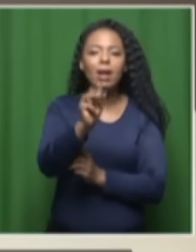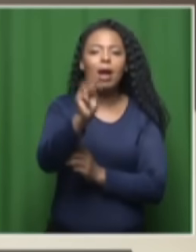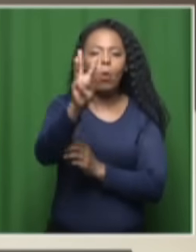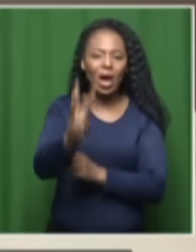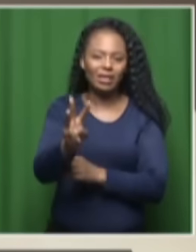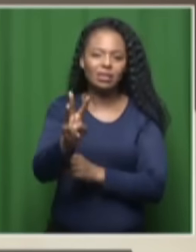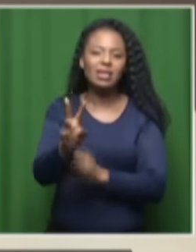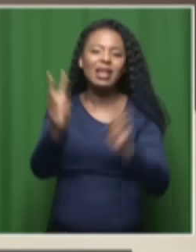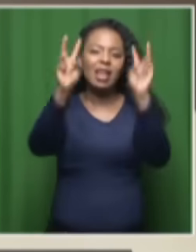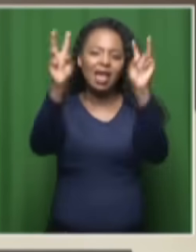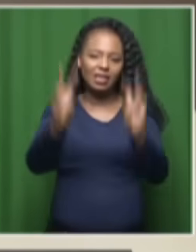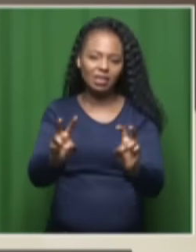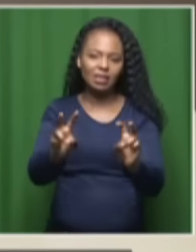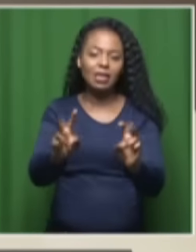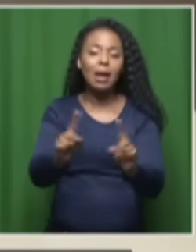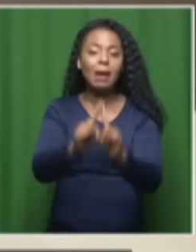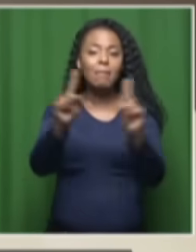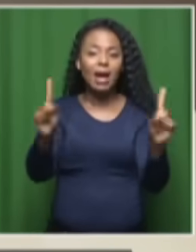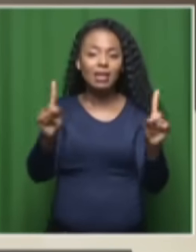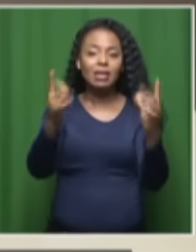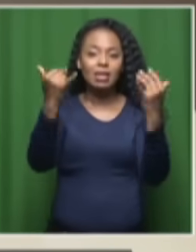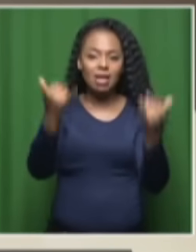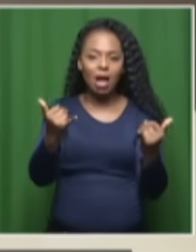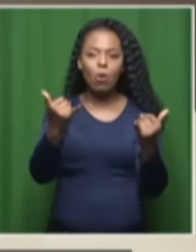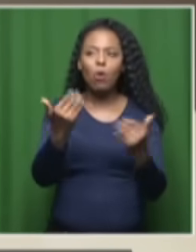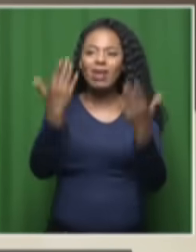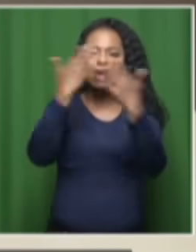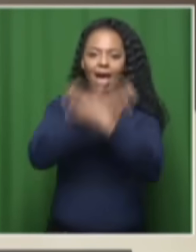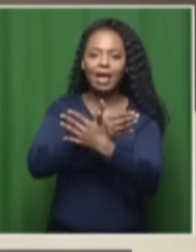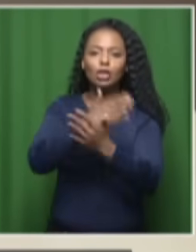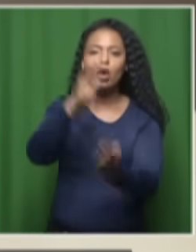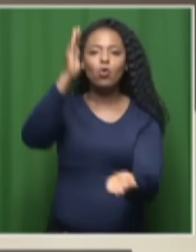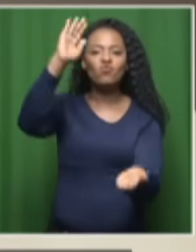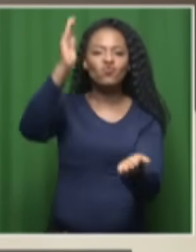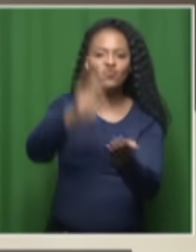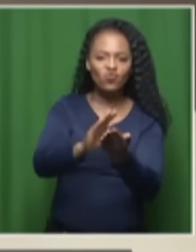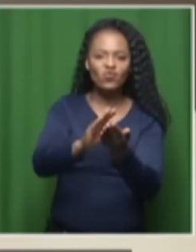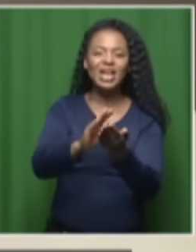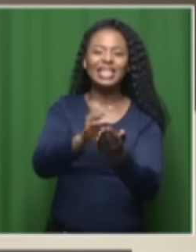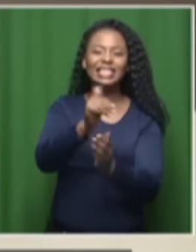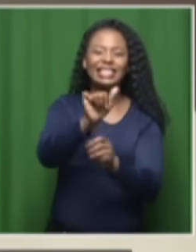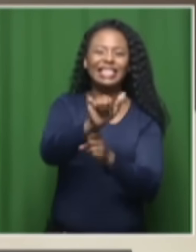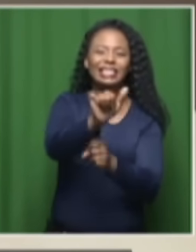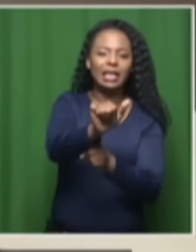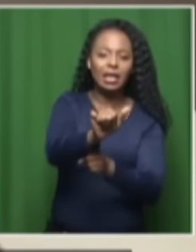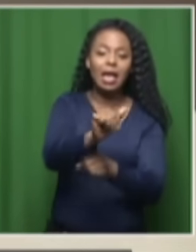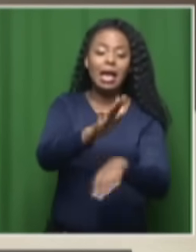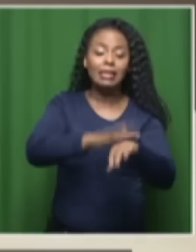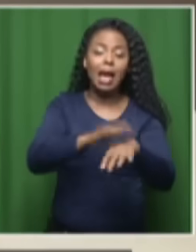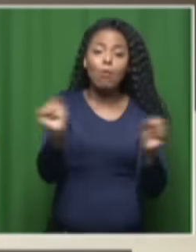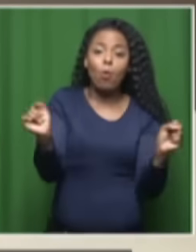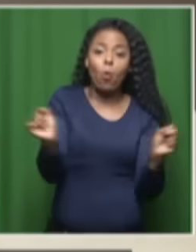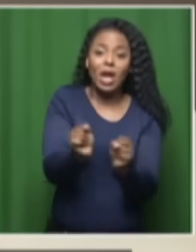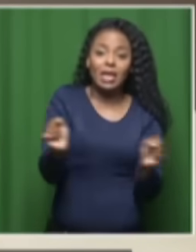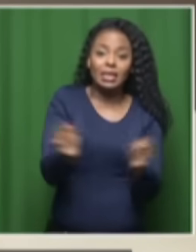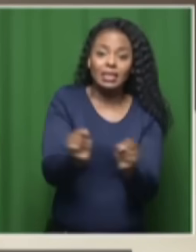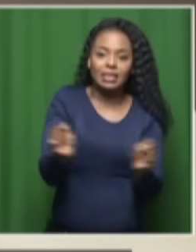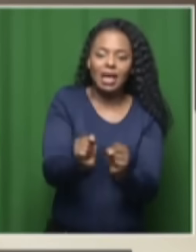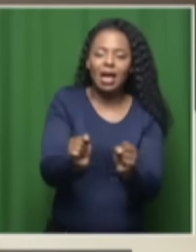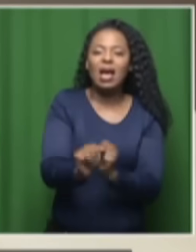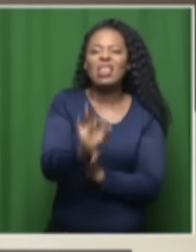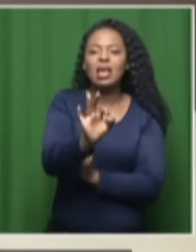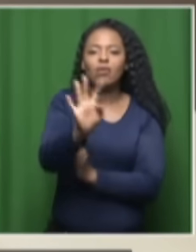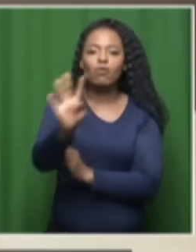average. But at night we drop to about 16, and on cold winter evenings we go up to about